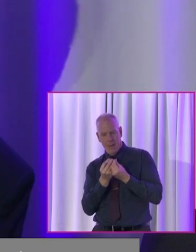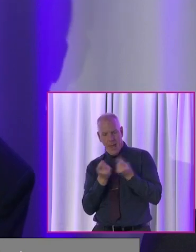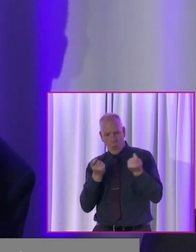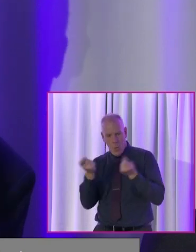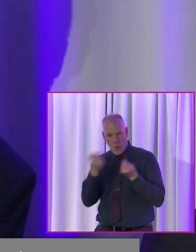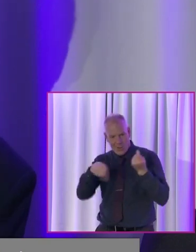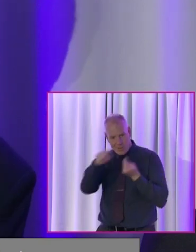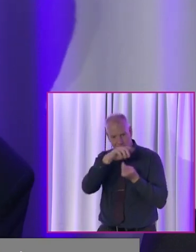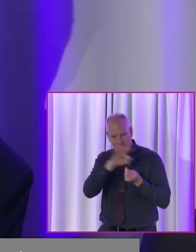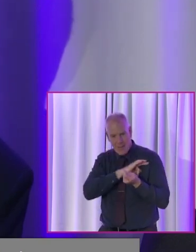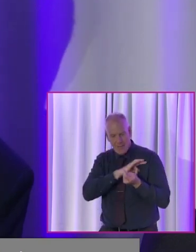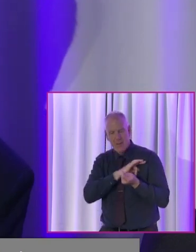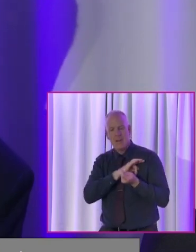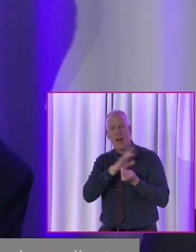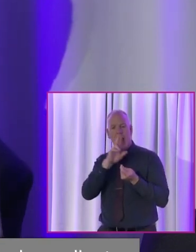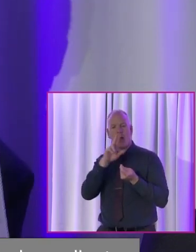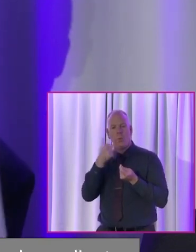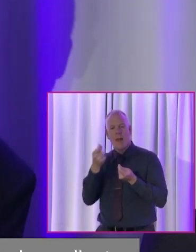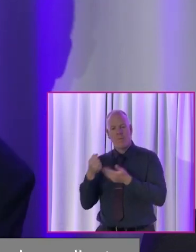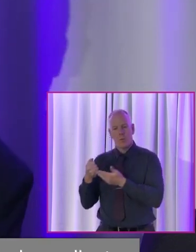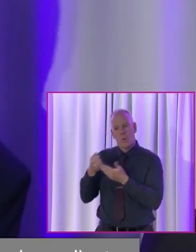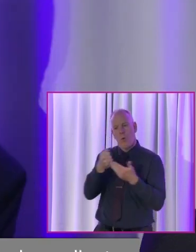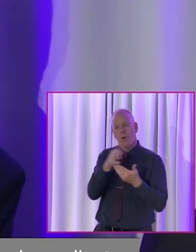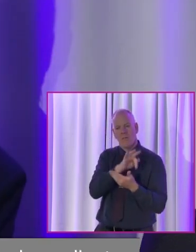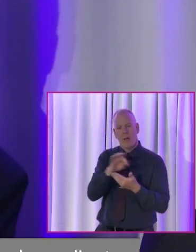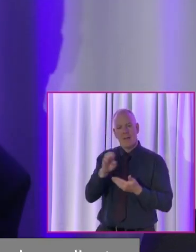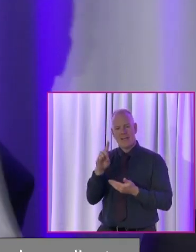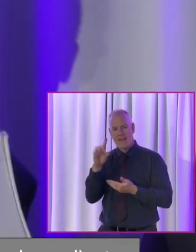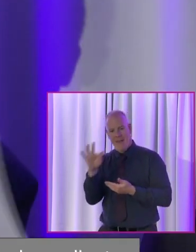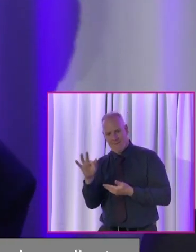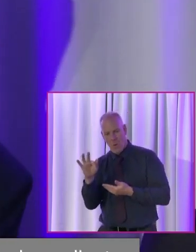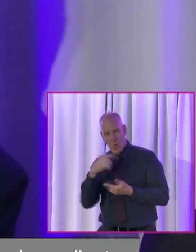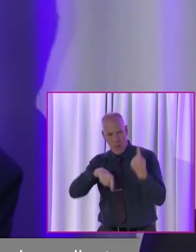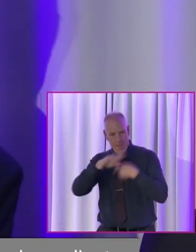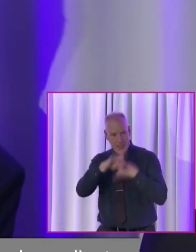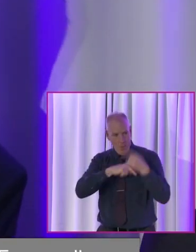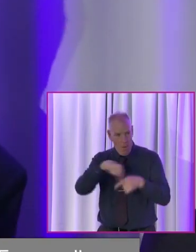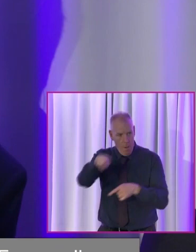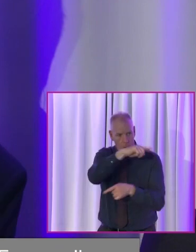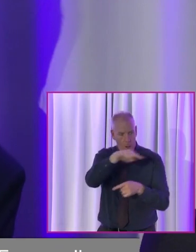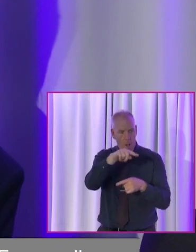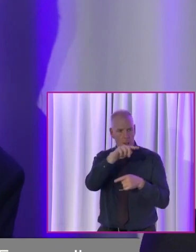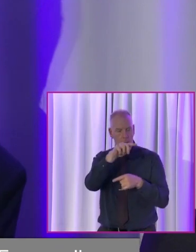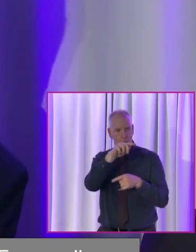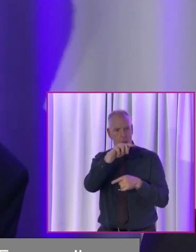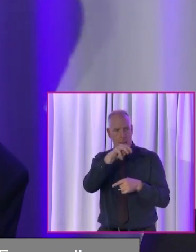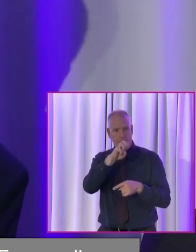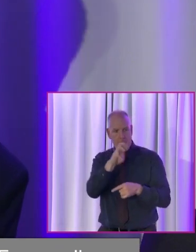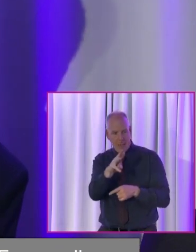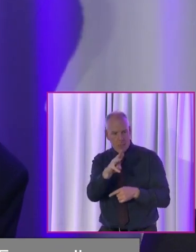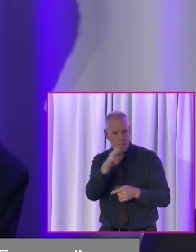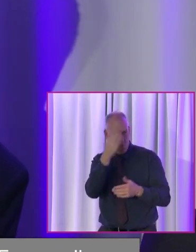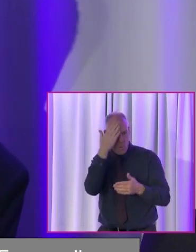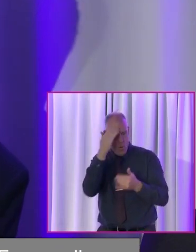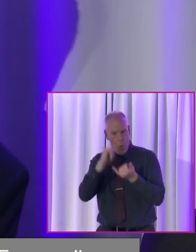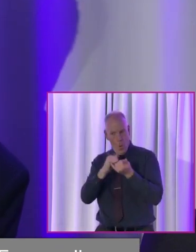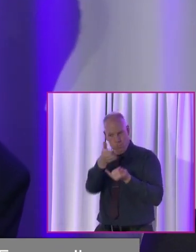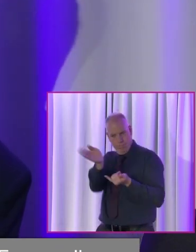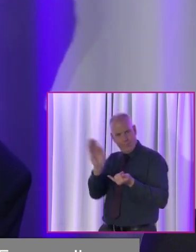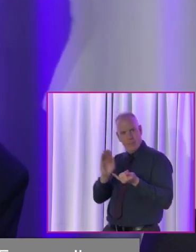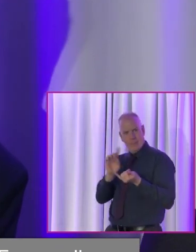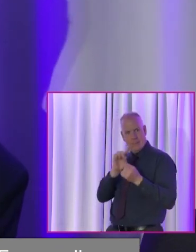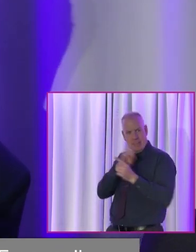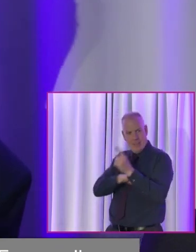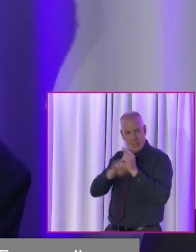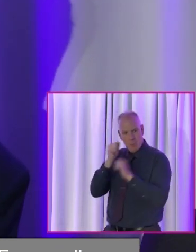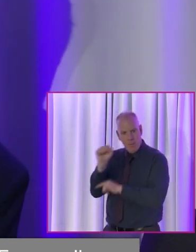among them, and also with the support of EDF, we really make sure that they are always in contact with the disability movement. But